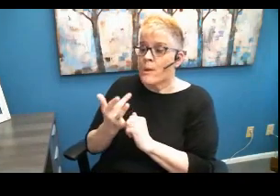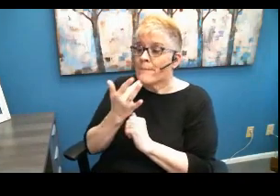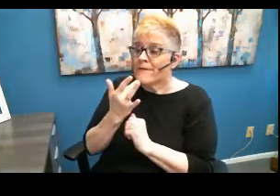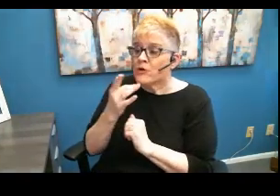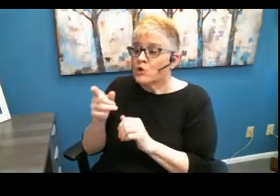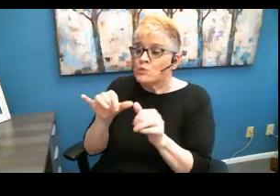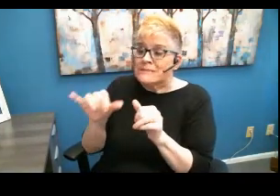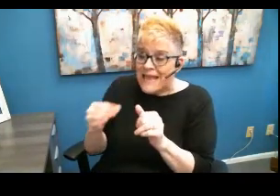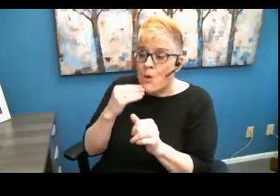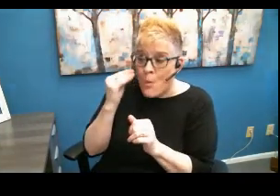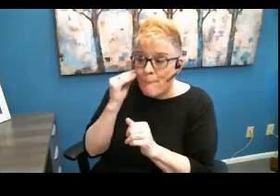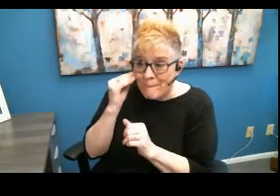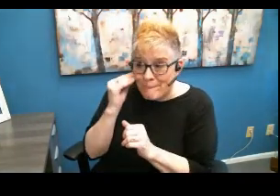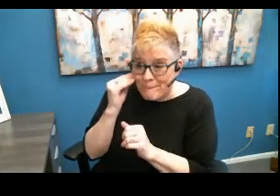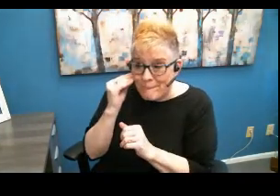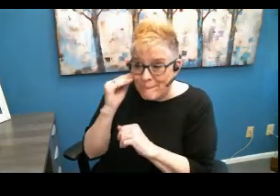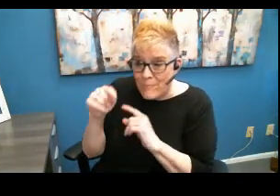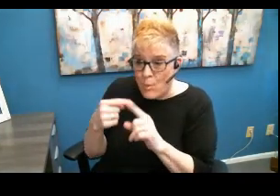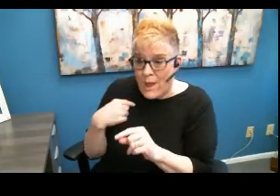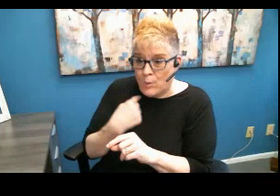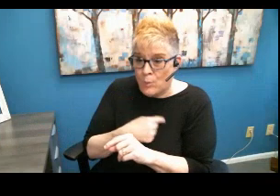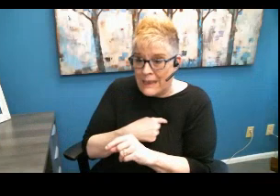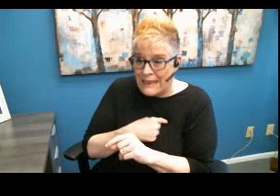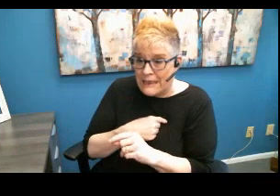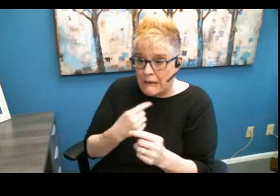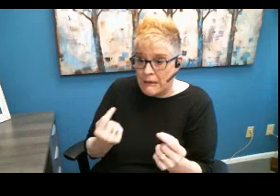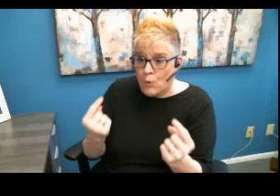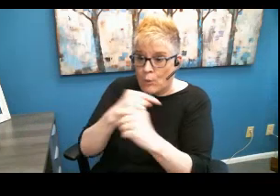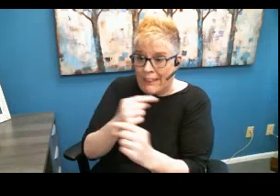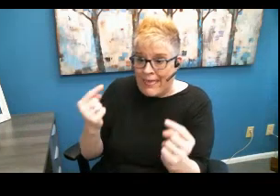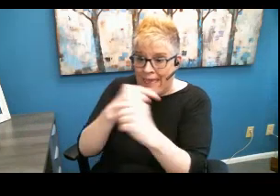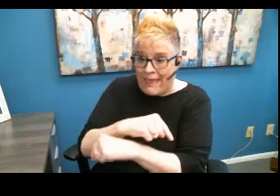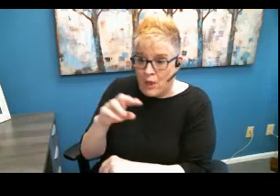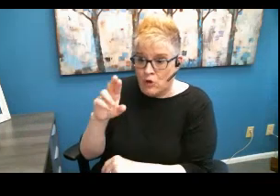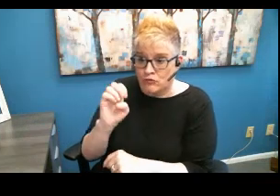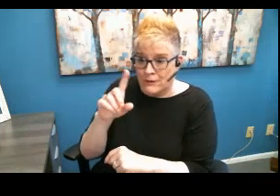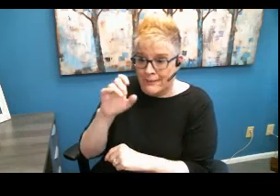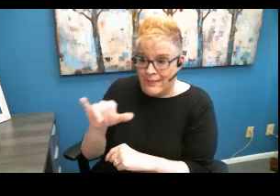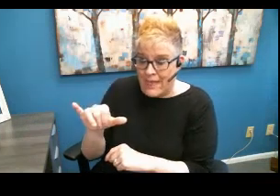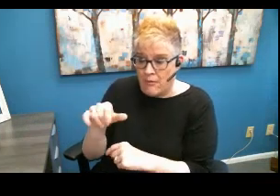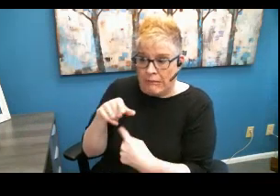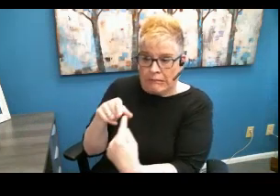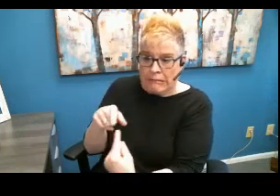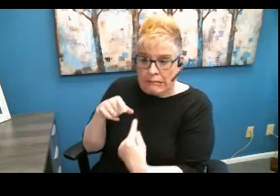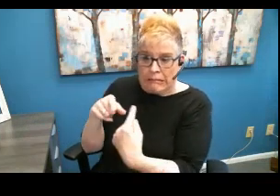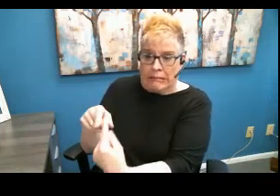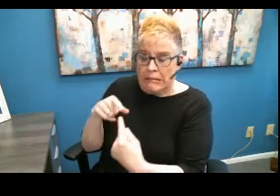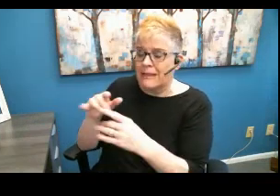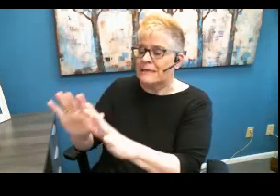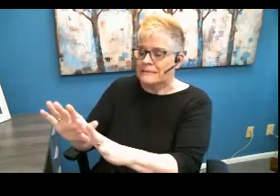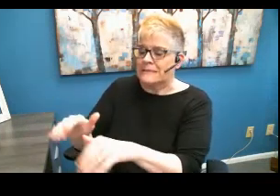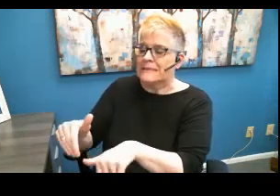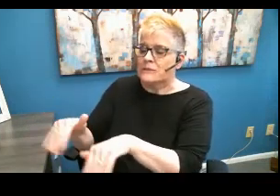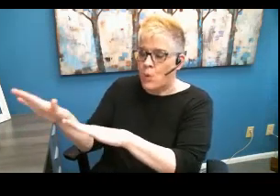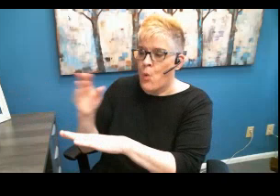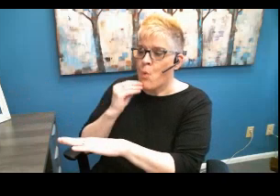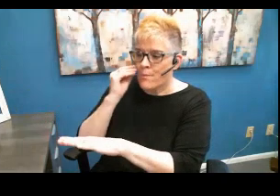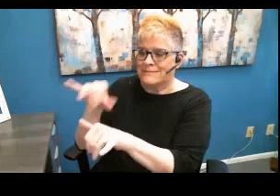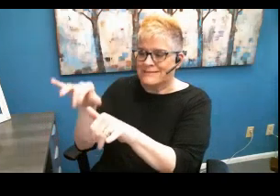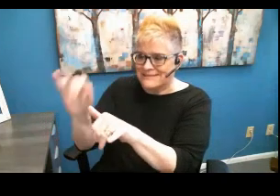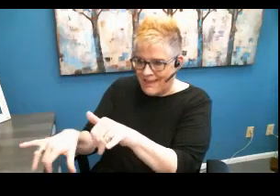at home when we do the relay process. So, it's kind of a fighting of resources, right? So,